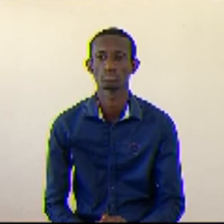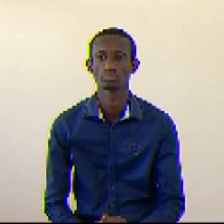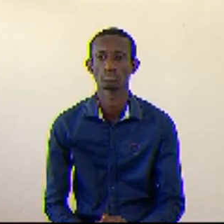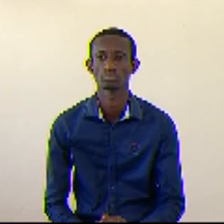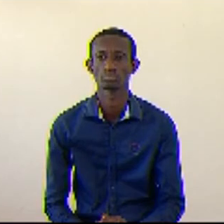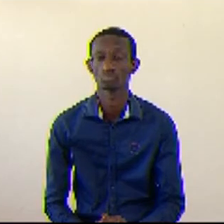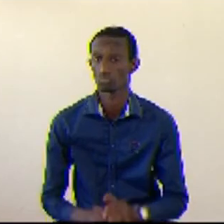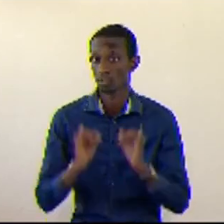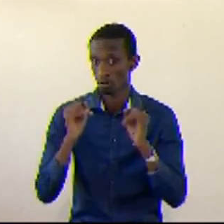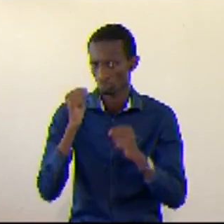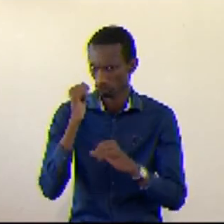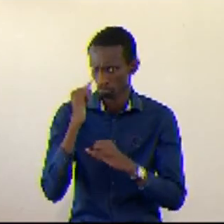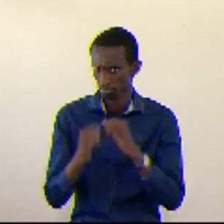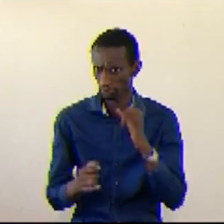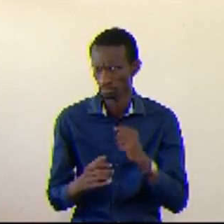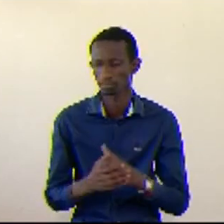When you are done,